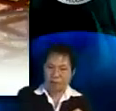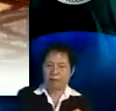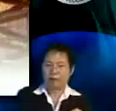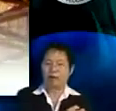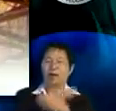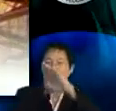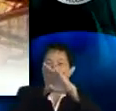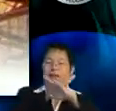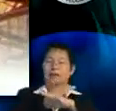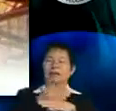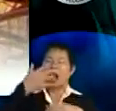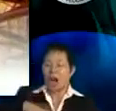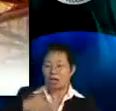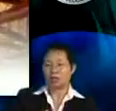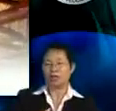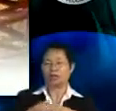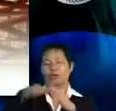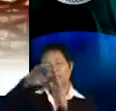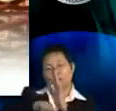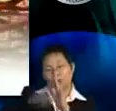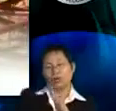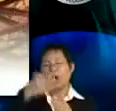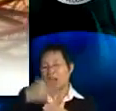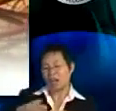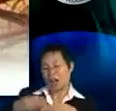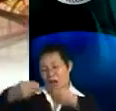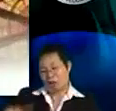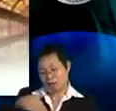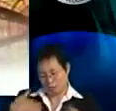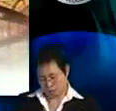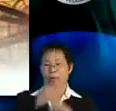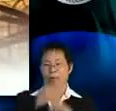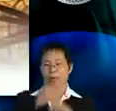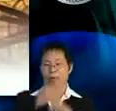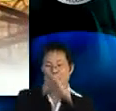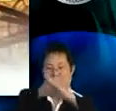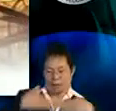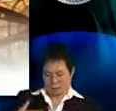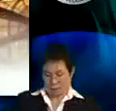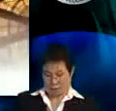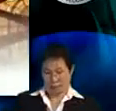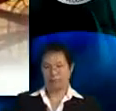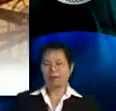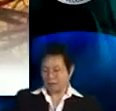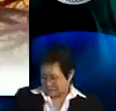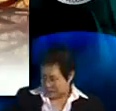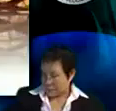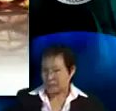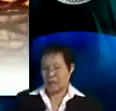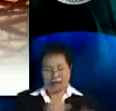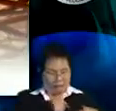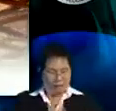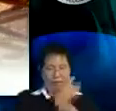insulator of heat to reduce heat loss from the body, protecting the internal organs such as the kidneys and the